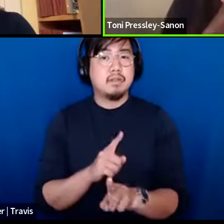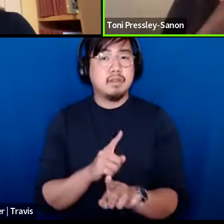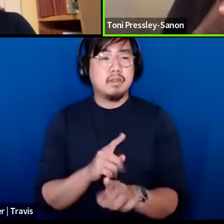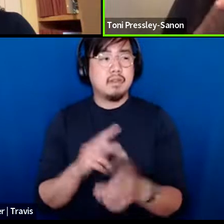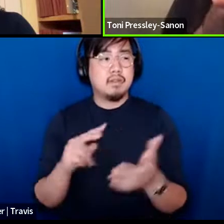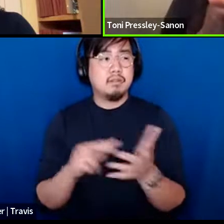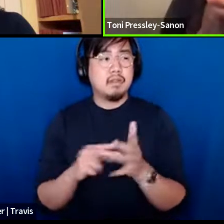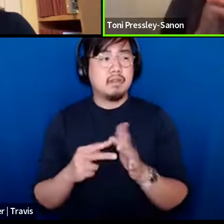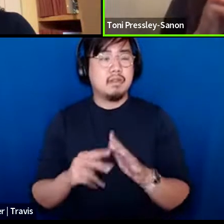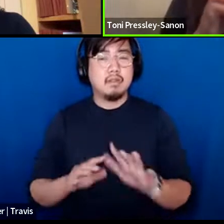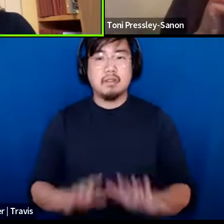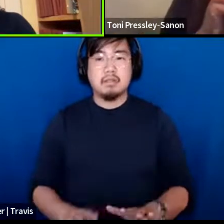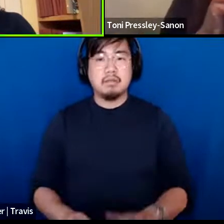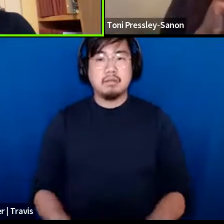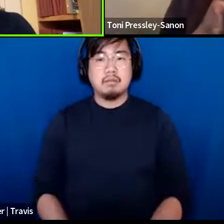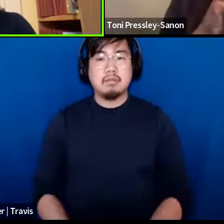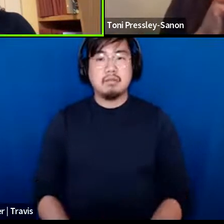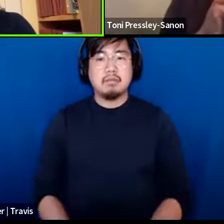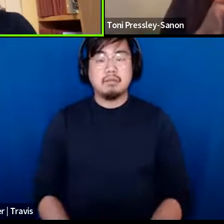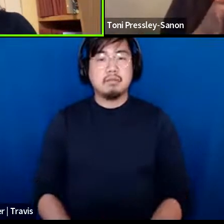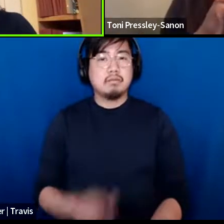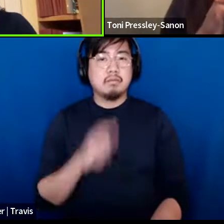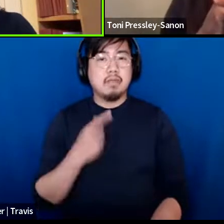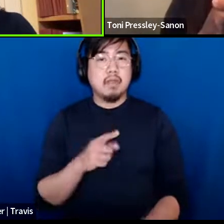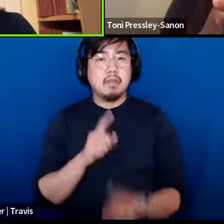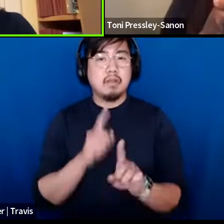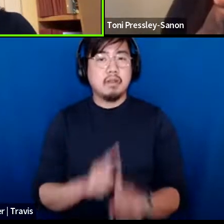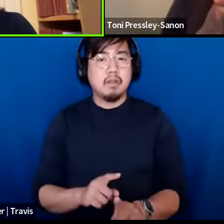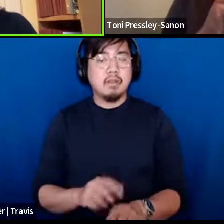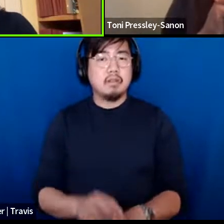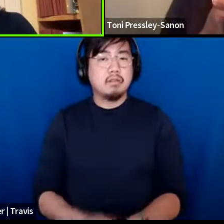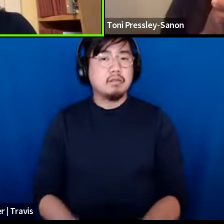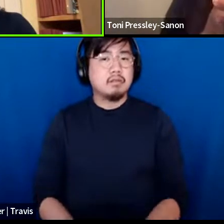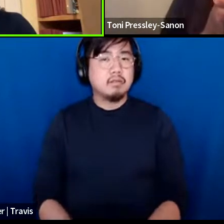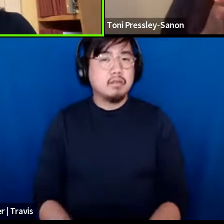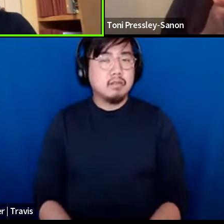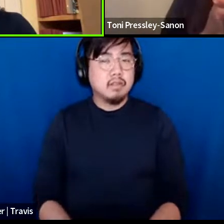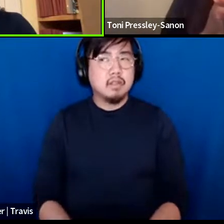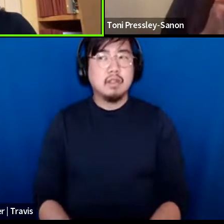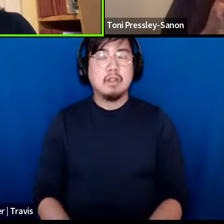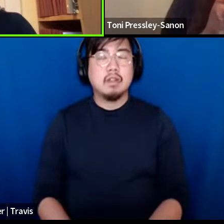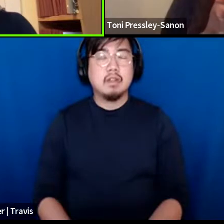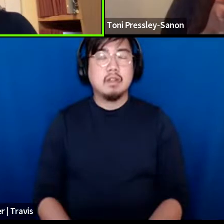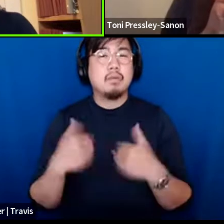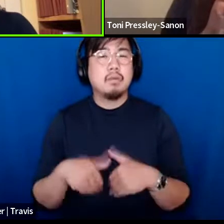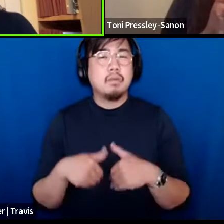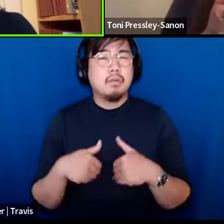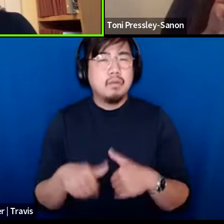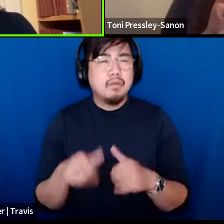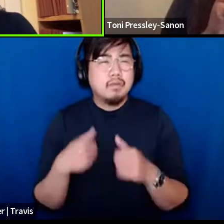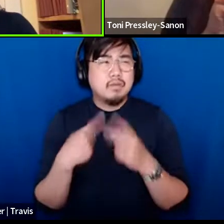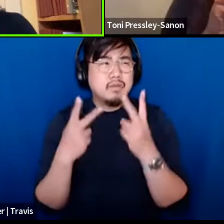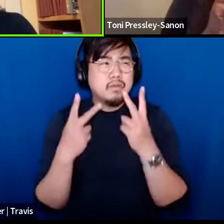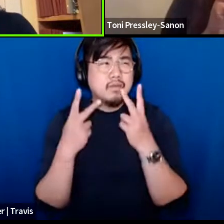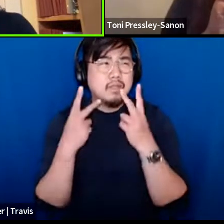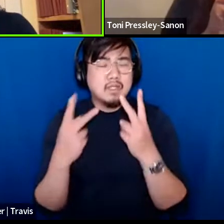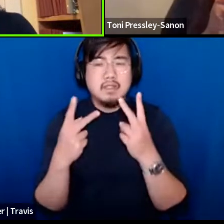non-reactivity, and how profound it is to see, to experience,